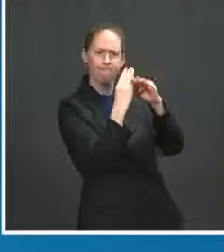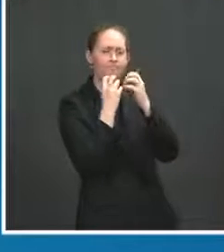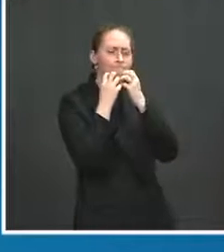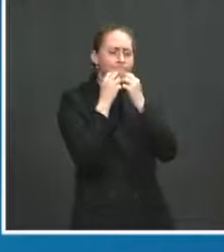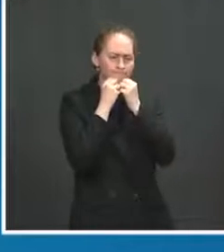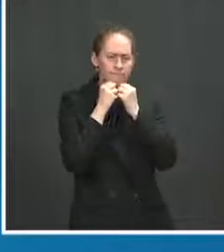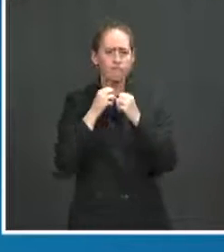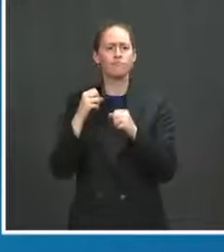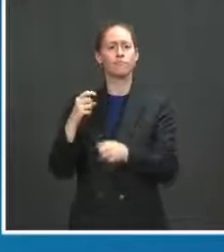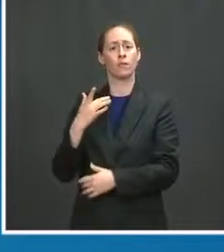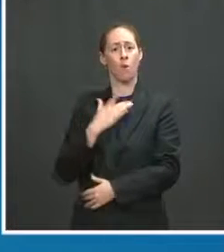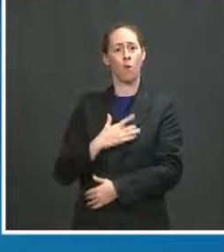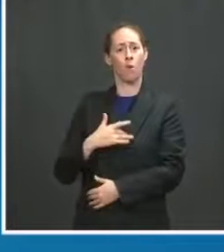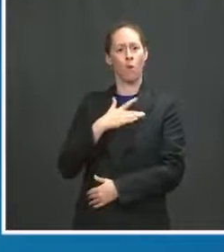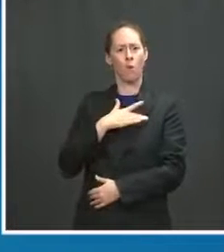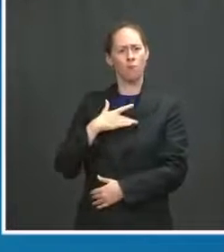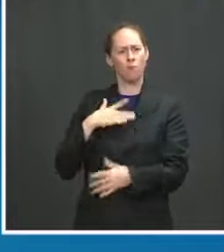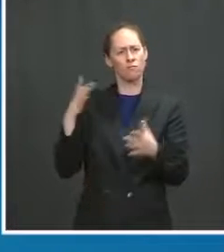of our nation.